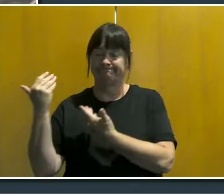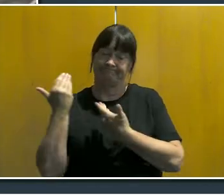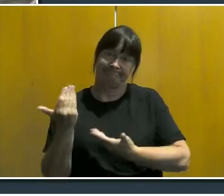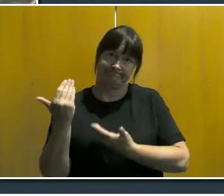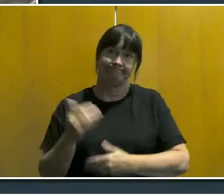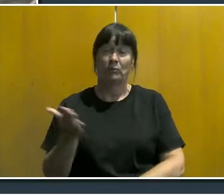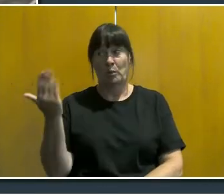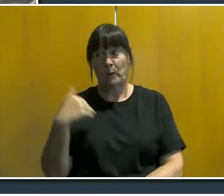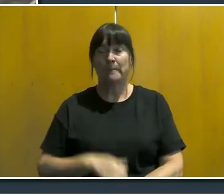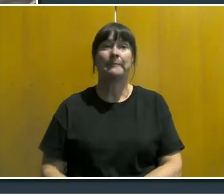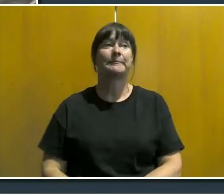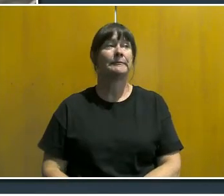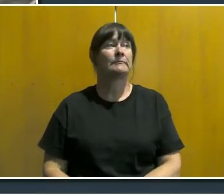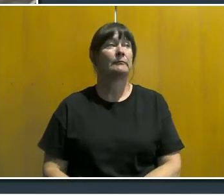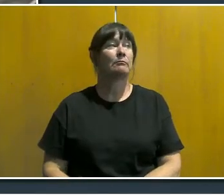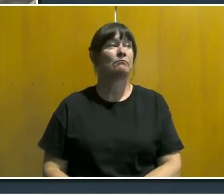Welcome, Colin.